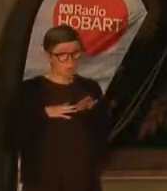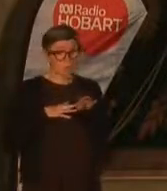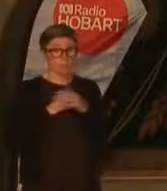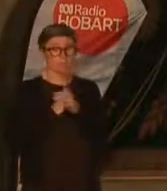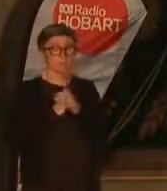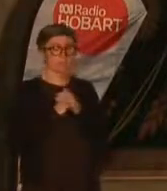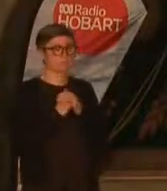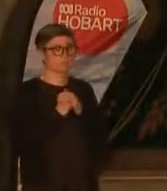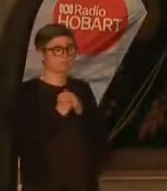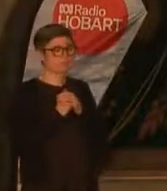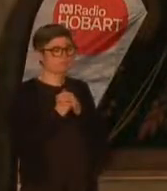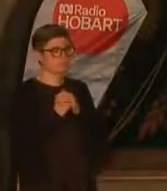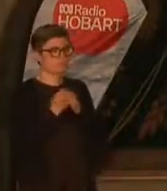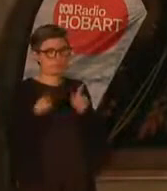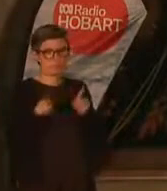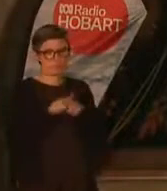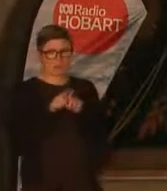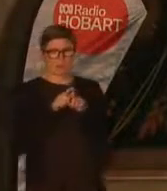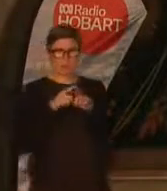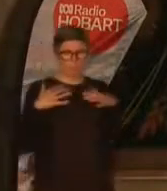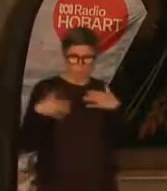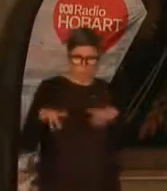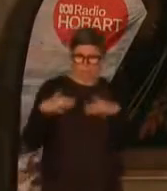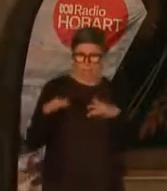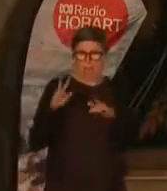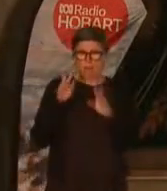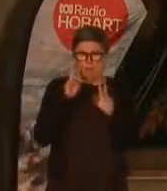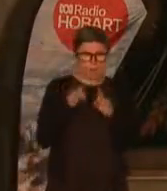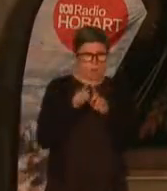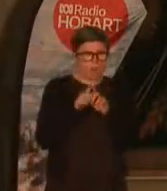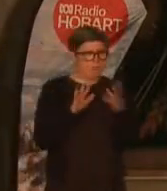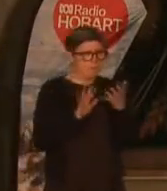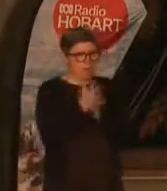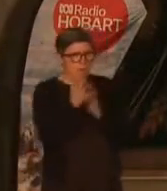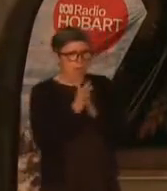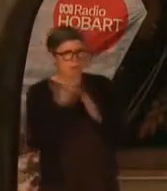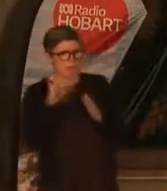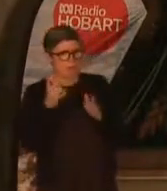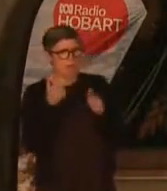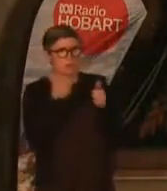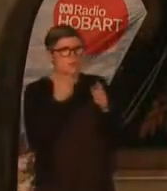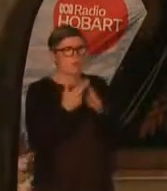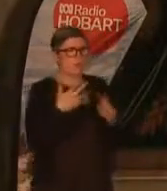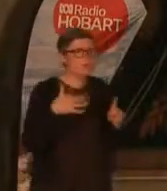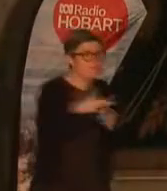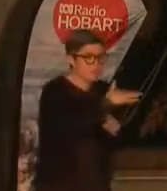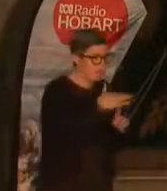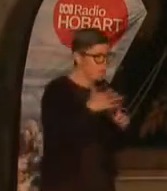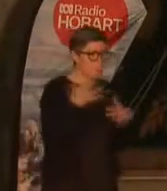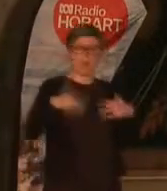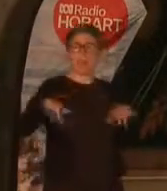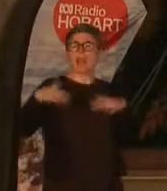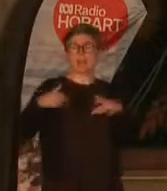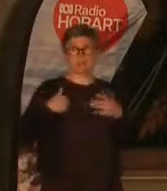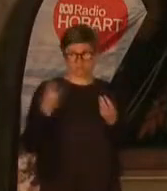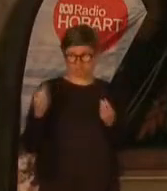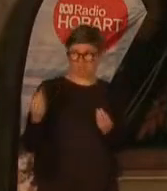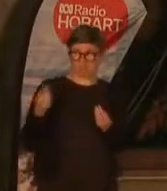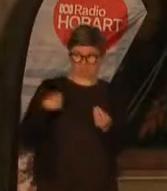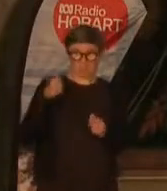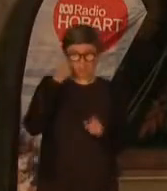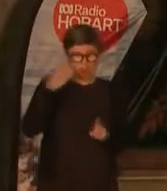like, revolutionary, it turns out that fire might be good for landscapes or something. It's like, yeah, we've been knowing this for like a really,